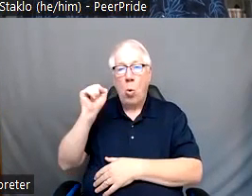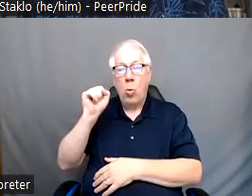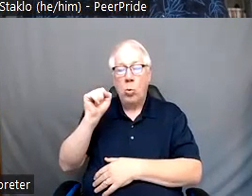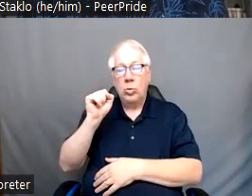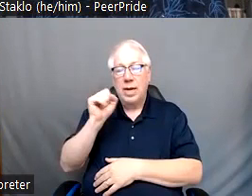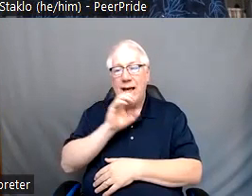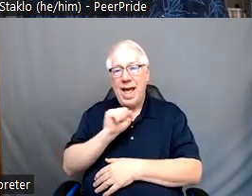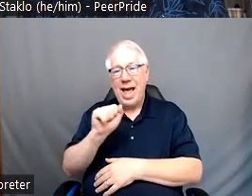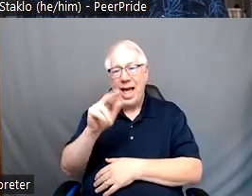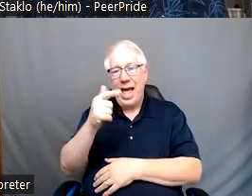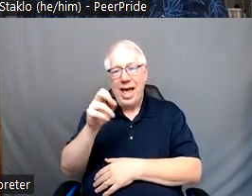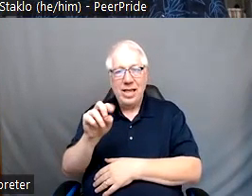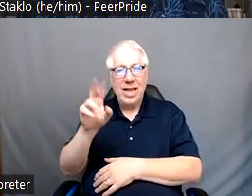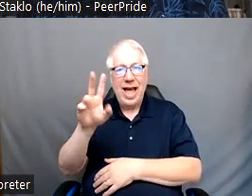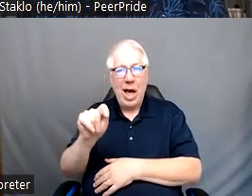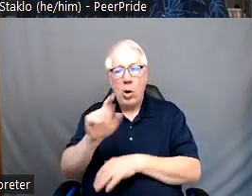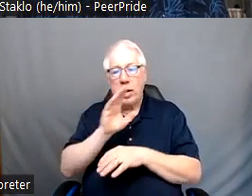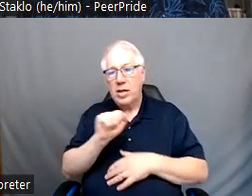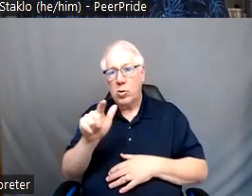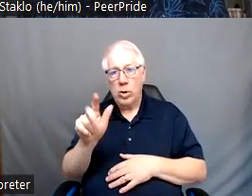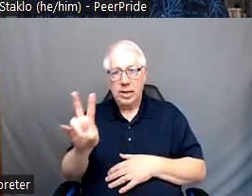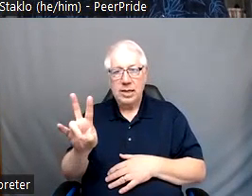the insurance system at age 26.